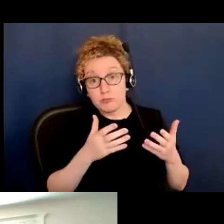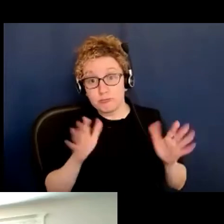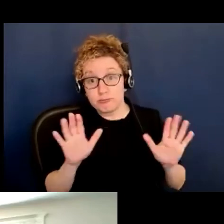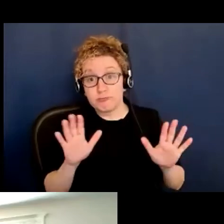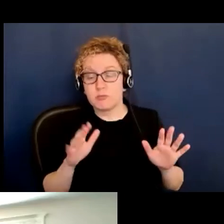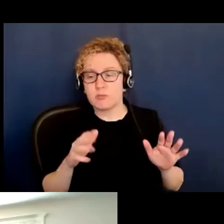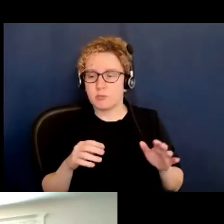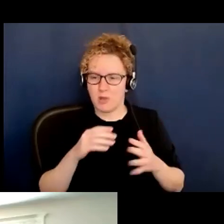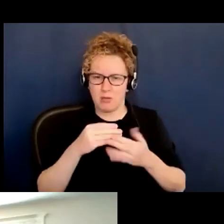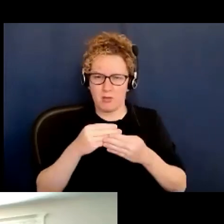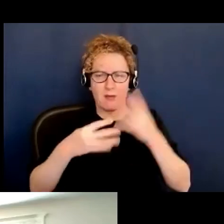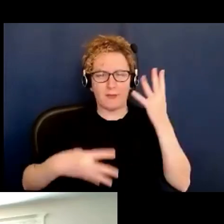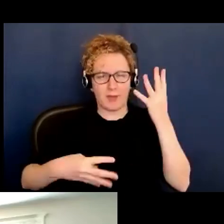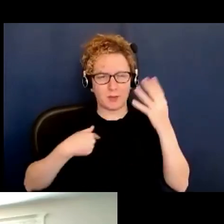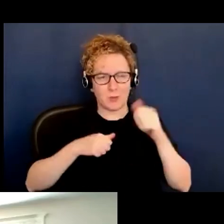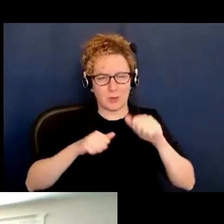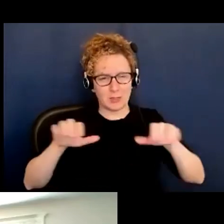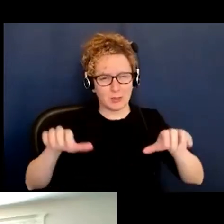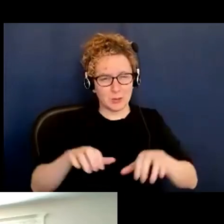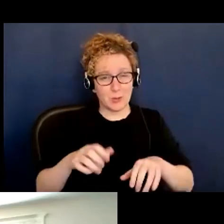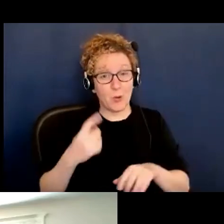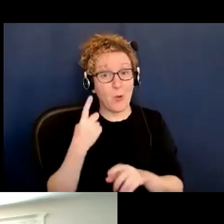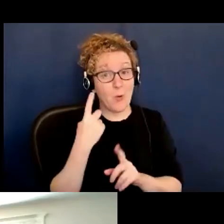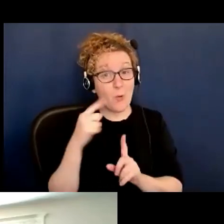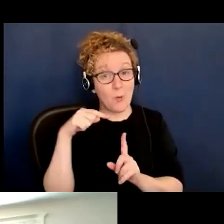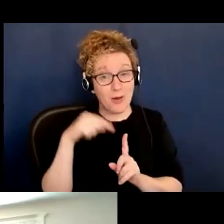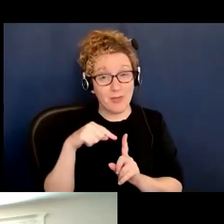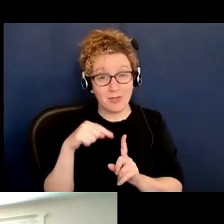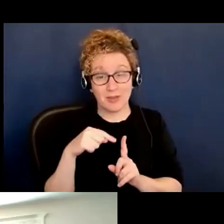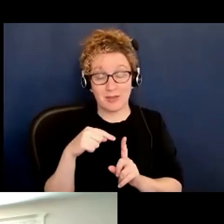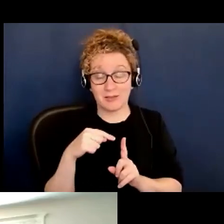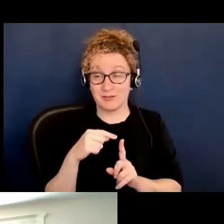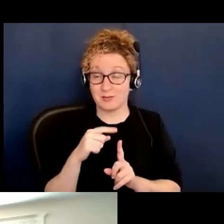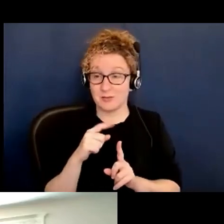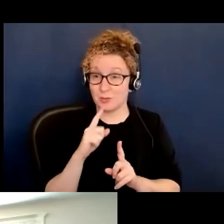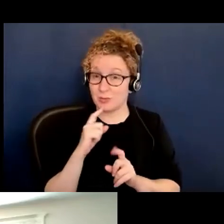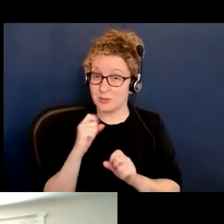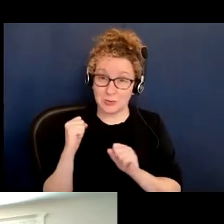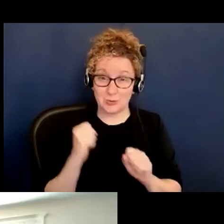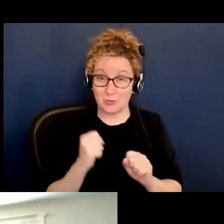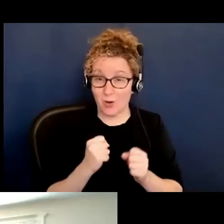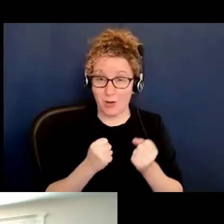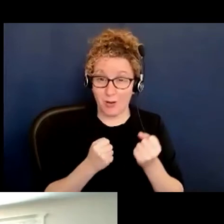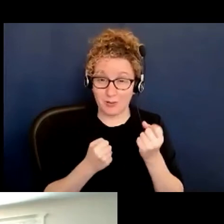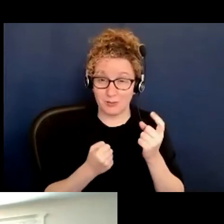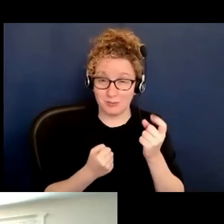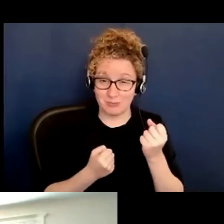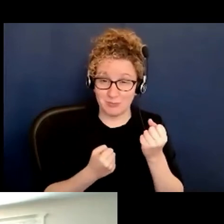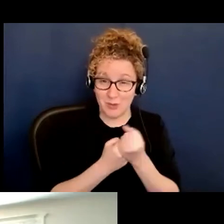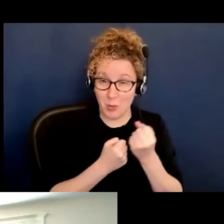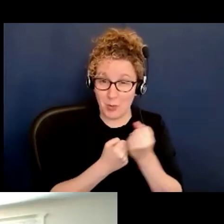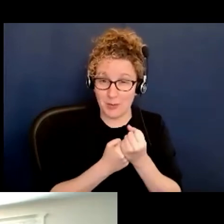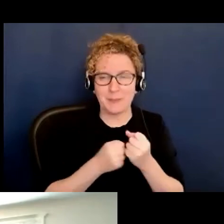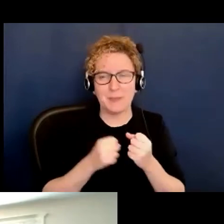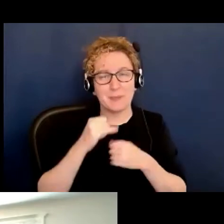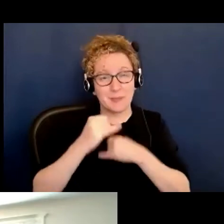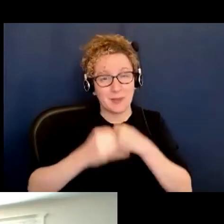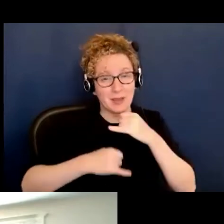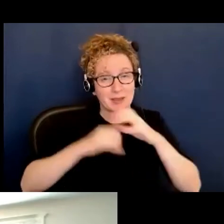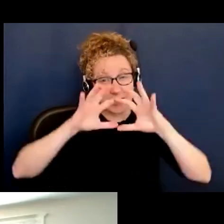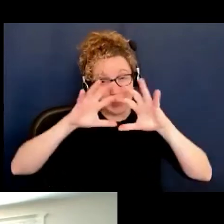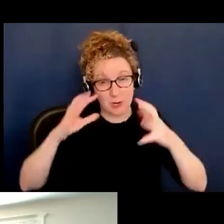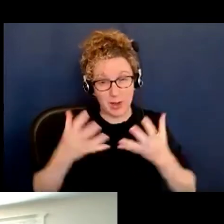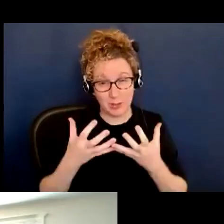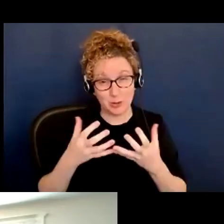things that we can do. One thing that we would really be strong proponents of is, as international exchange professionals,